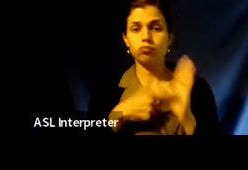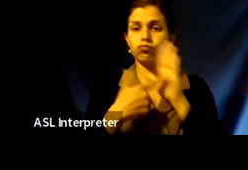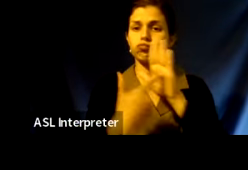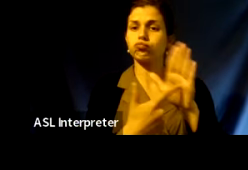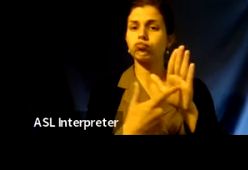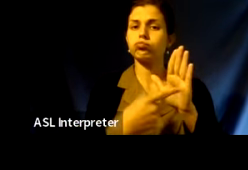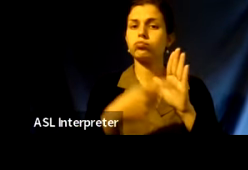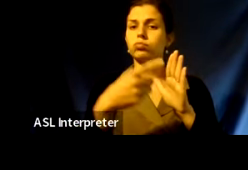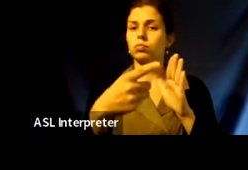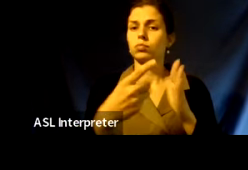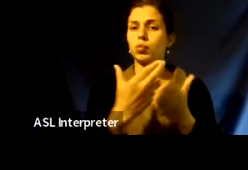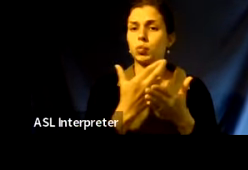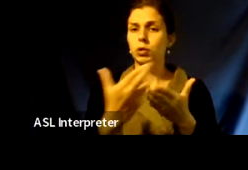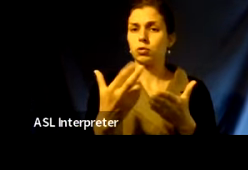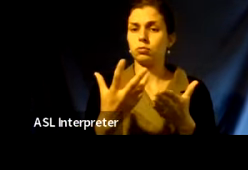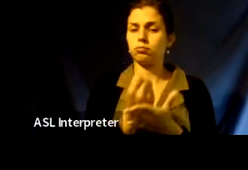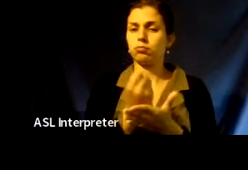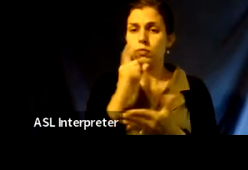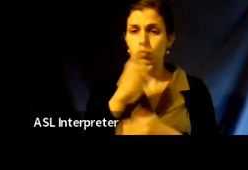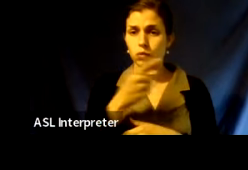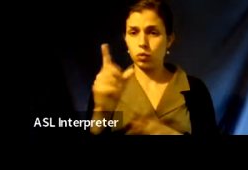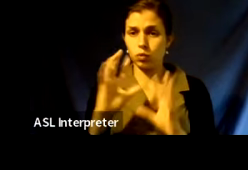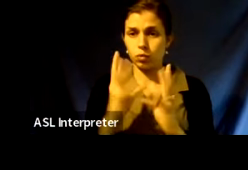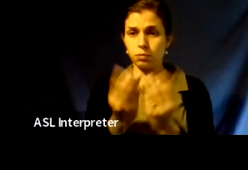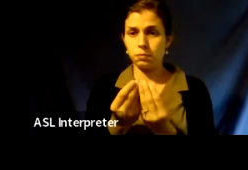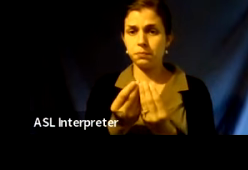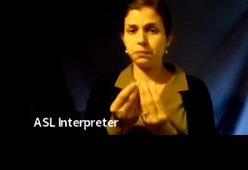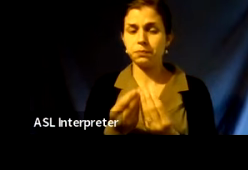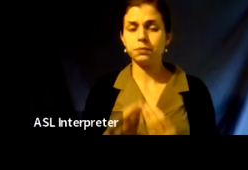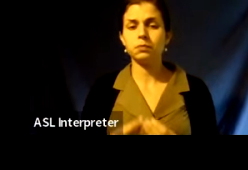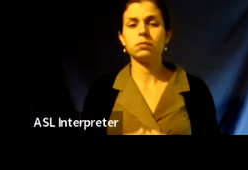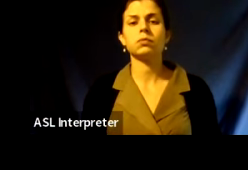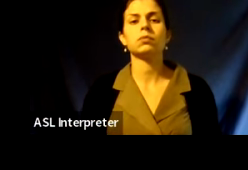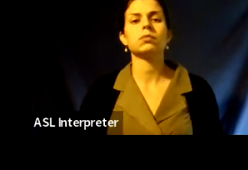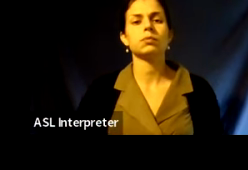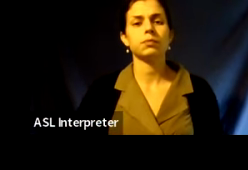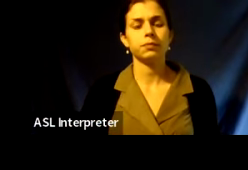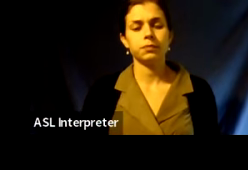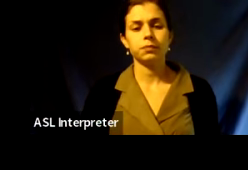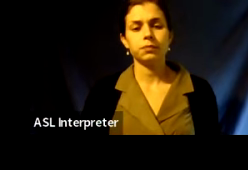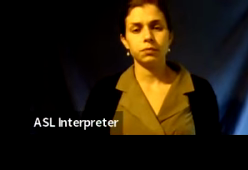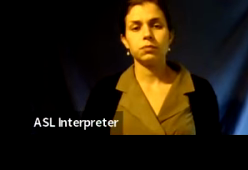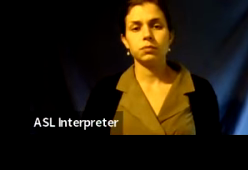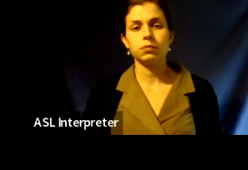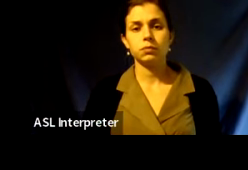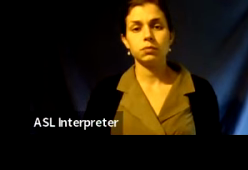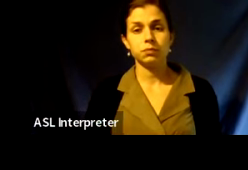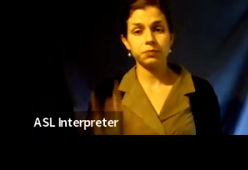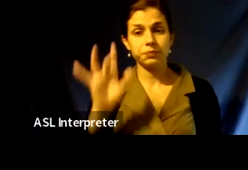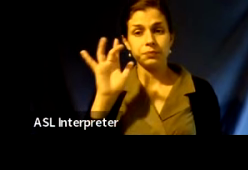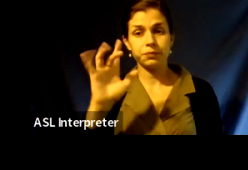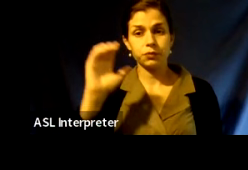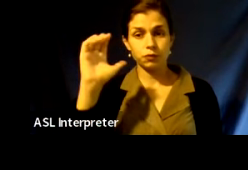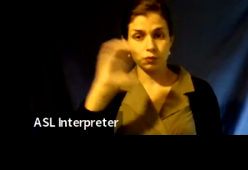from the district homepage, as well as from each of our schools' websites. You can find it by clicking the search button